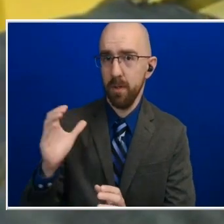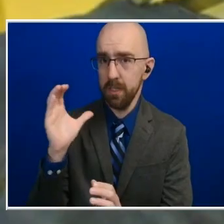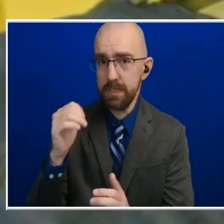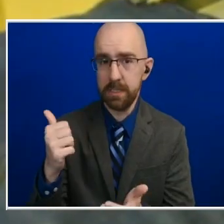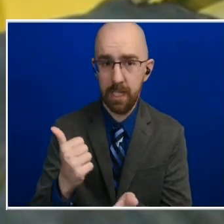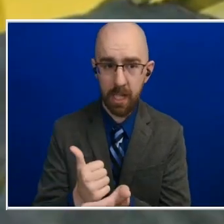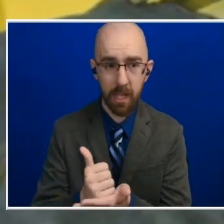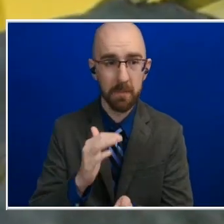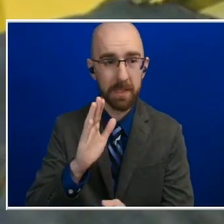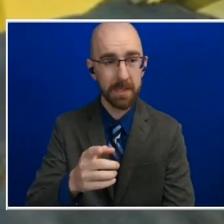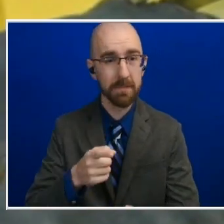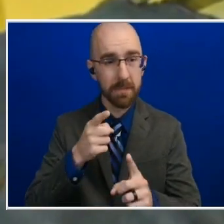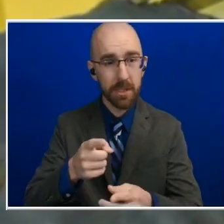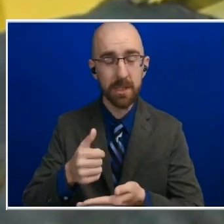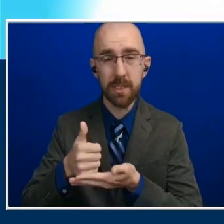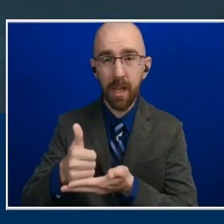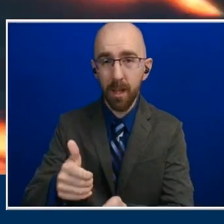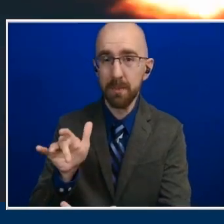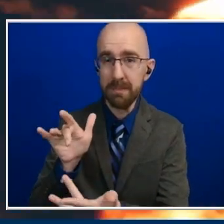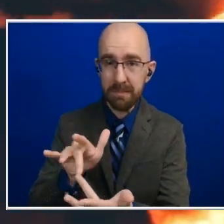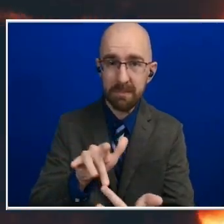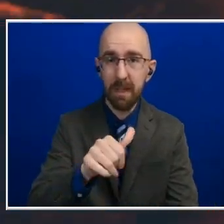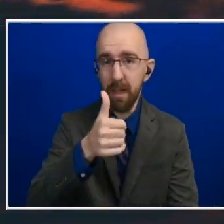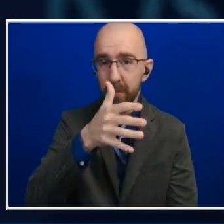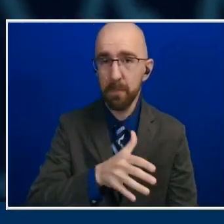reach men like him.